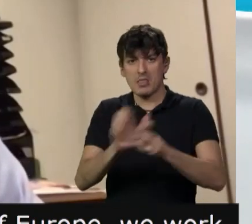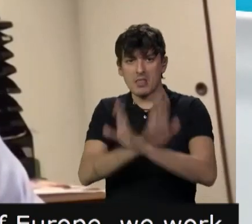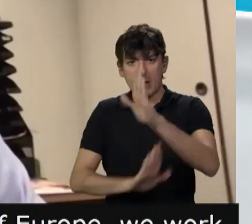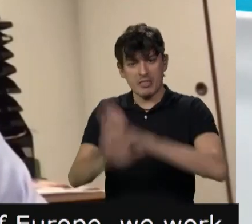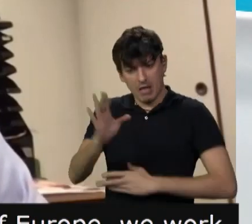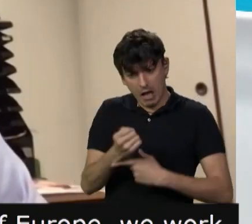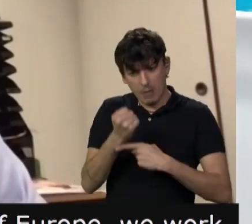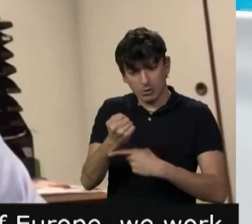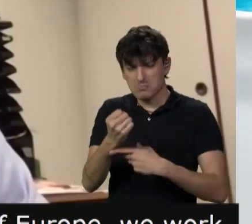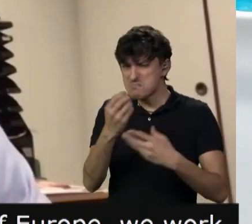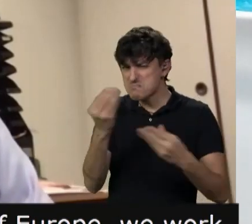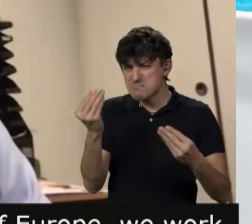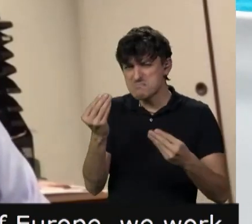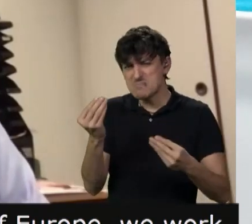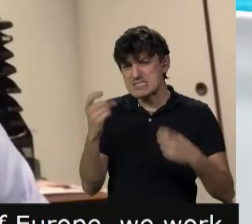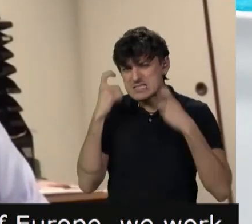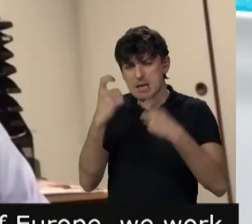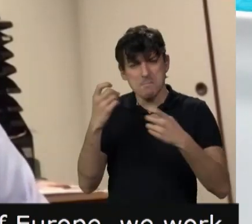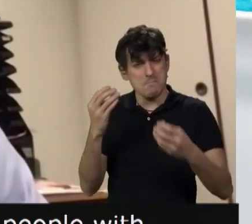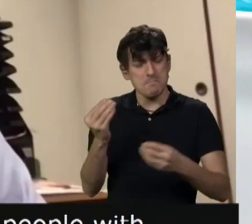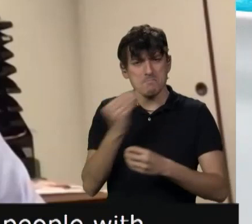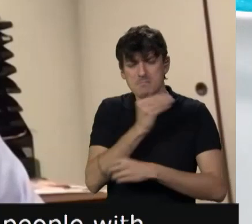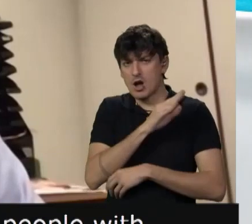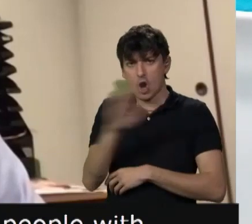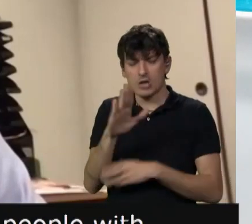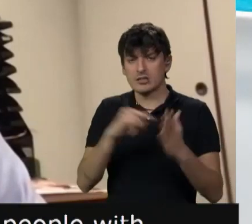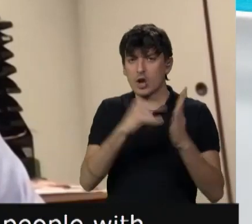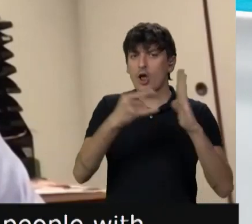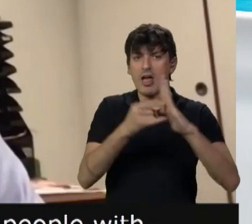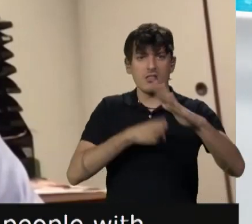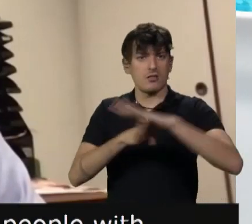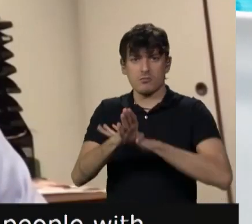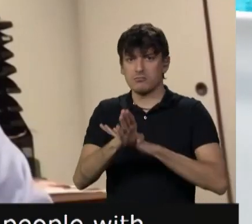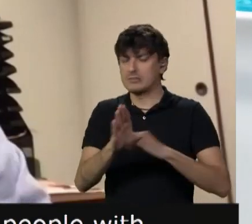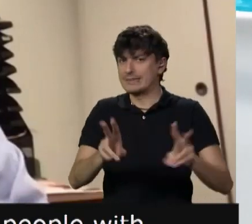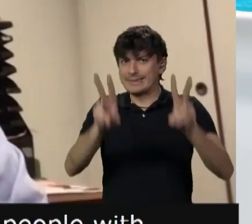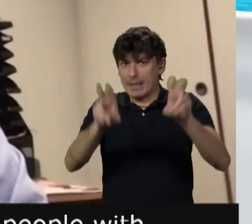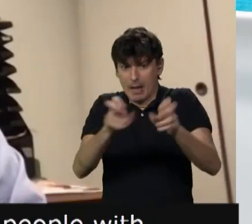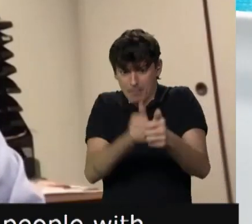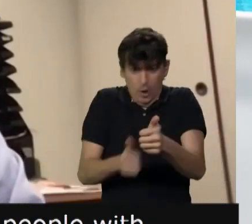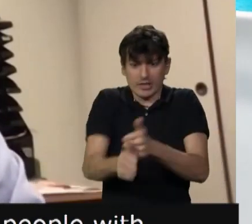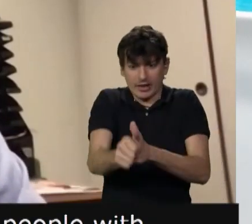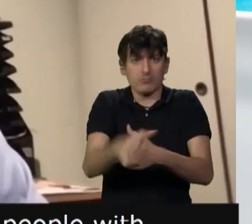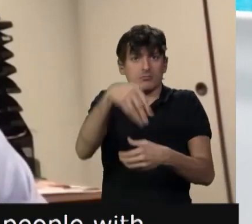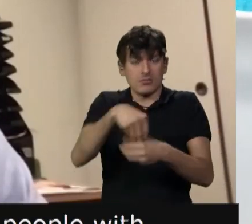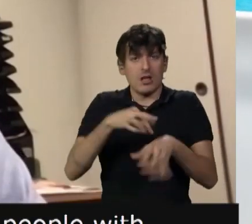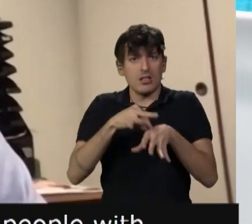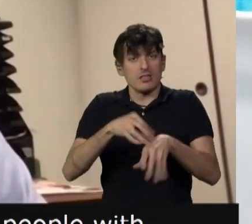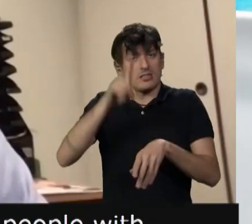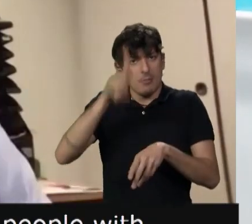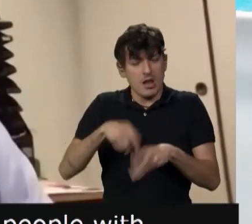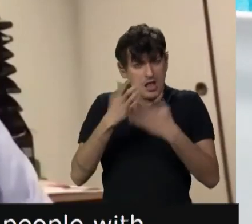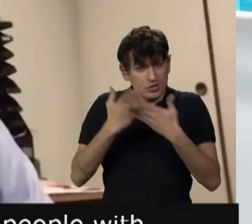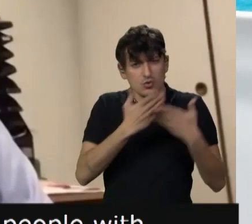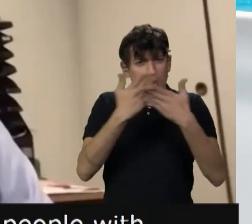with disabilities can participate on an equal footing, and putting accessibility on the